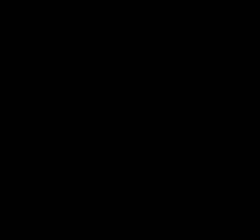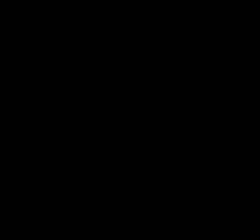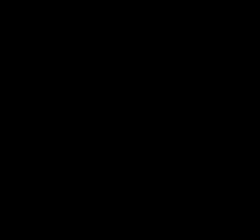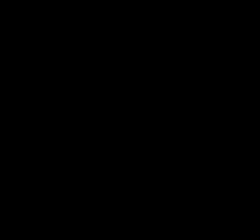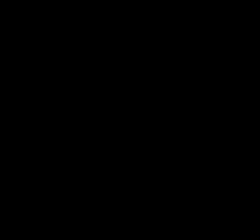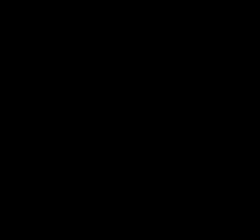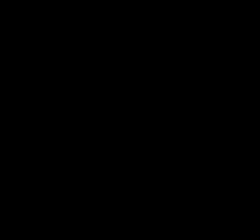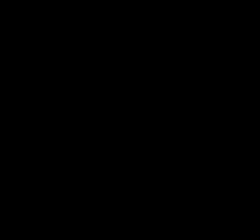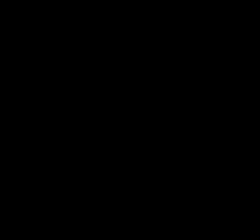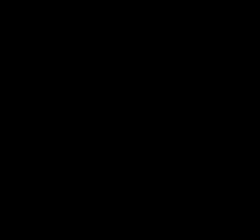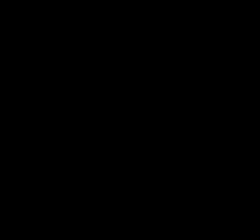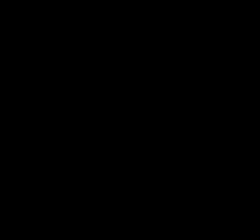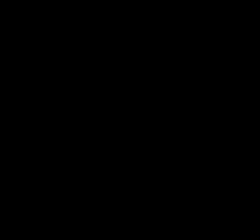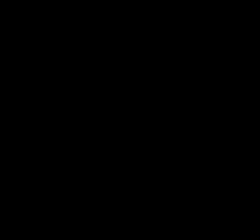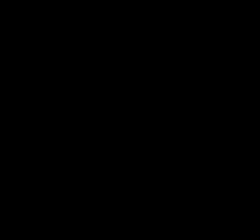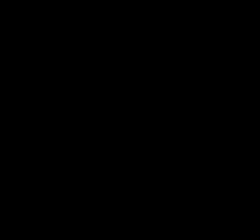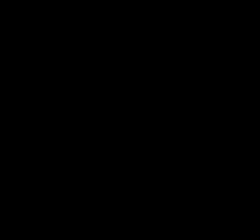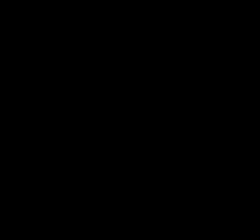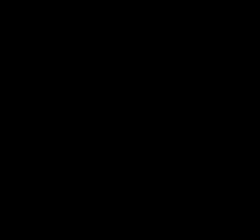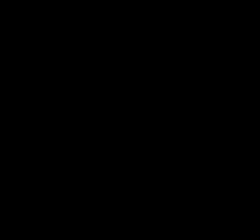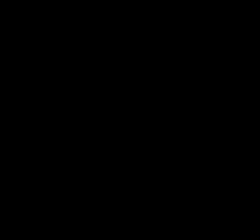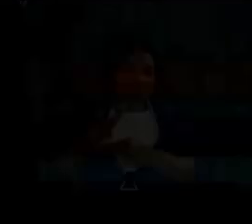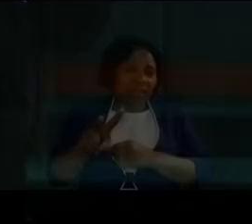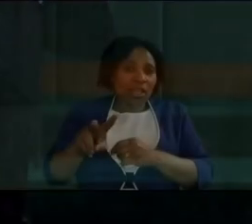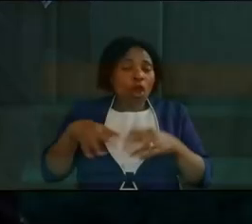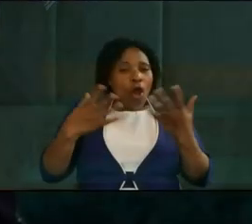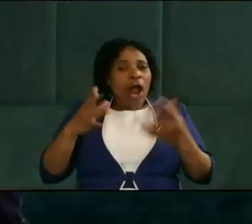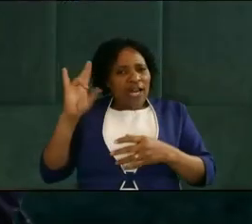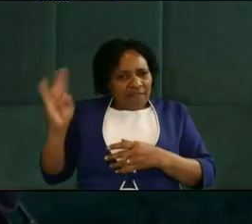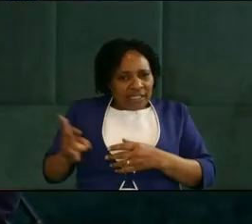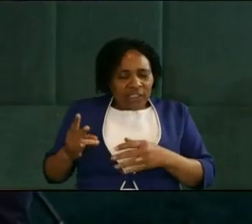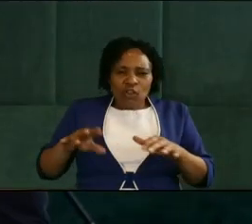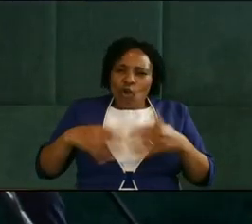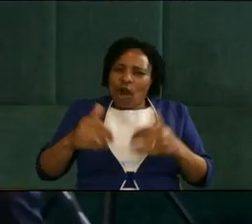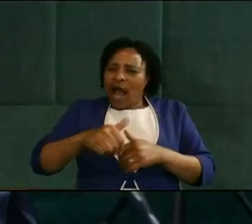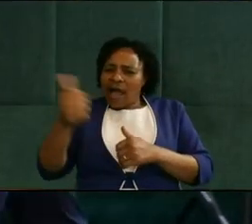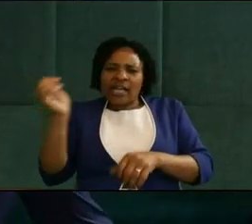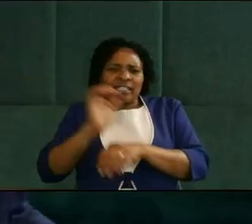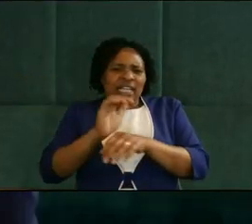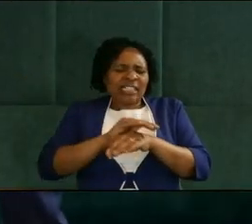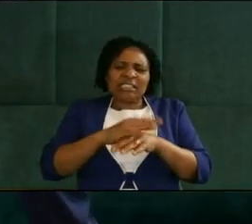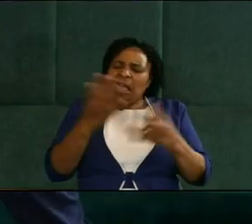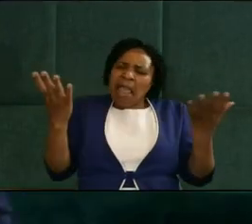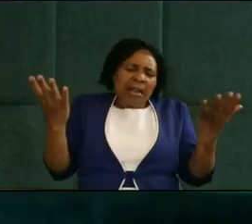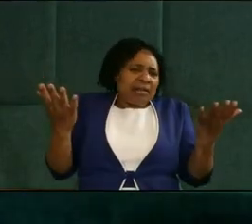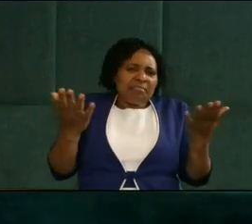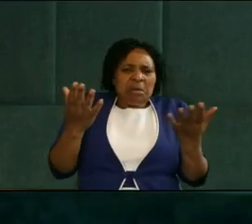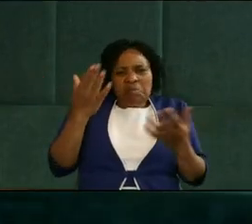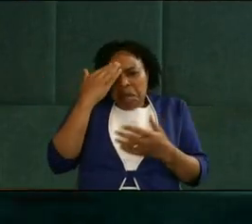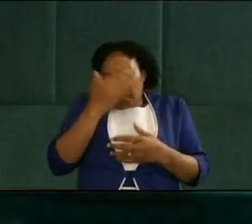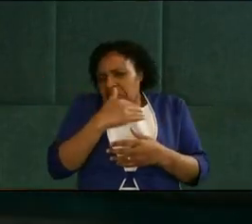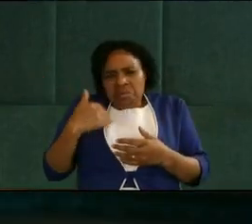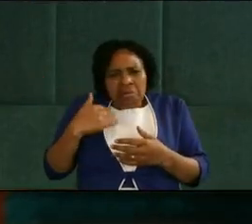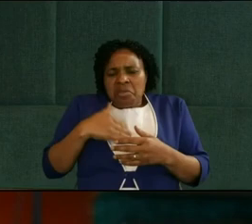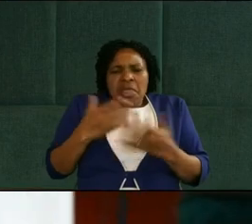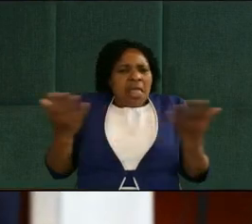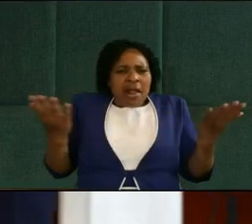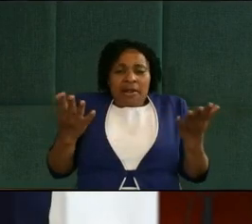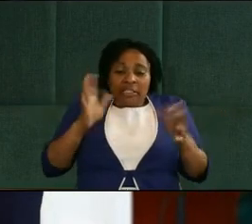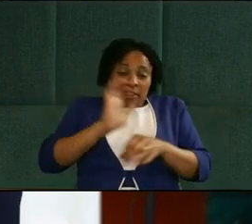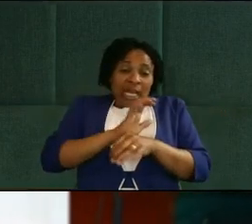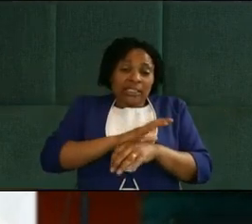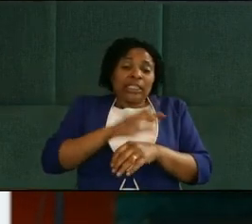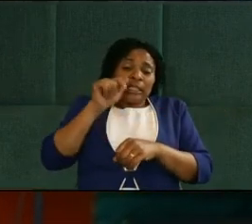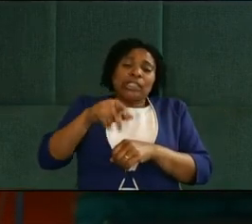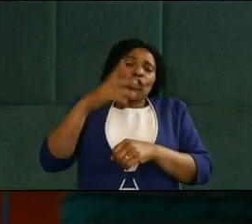relevance for all of you watching television right now? Whether you go to Adventist Church or Church of God or Pentecost, whatever church you go to, this dream